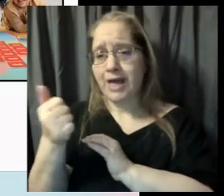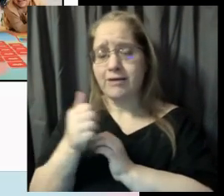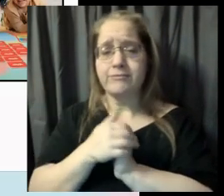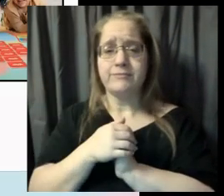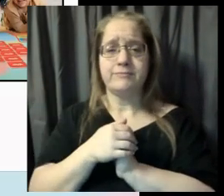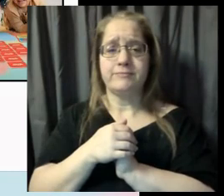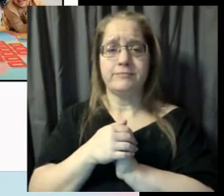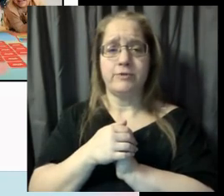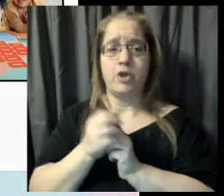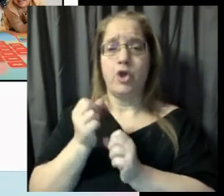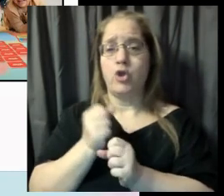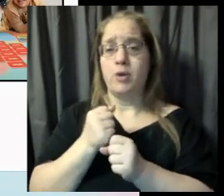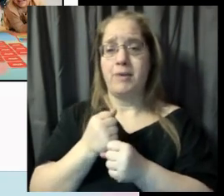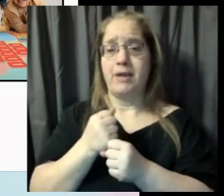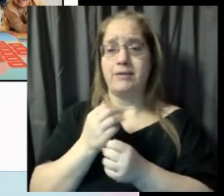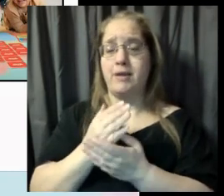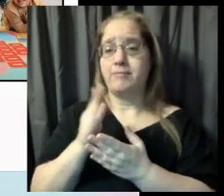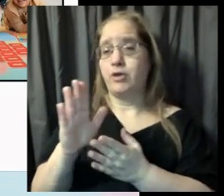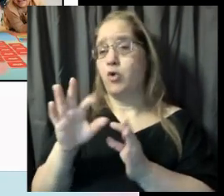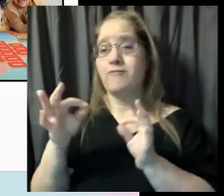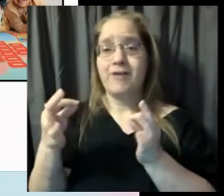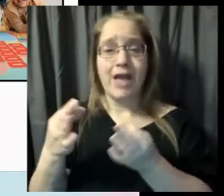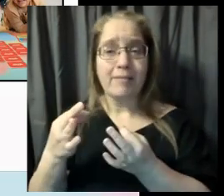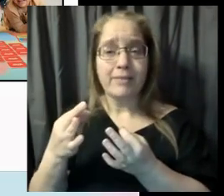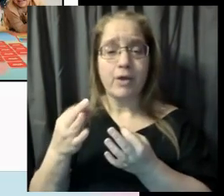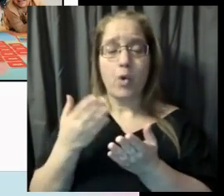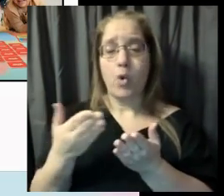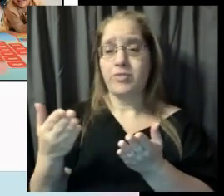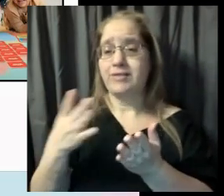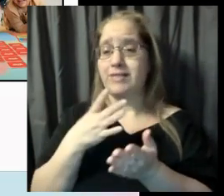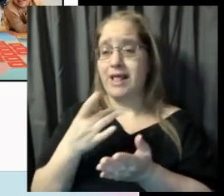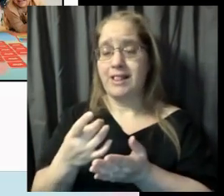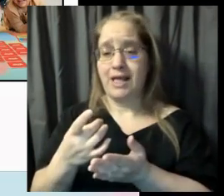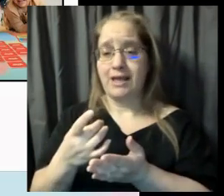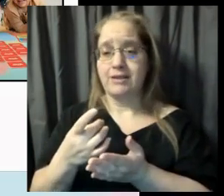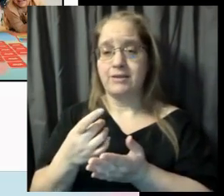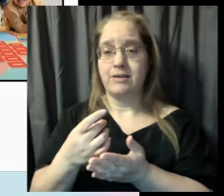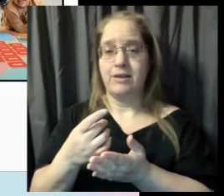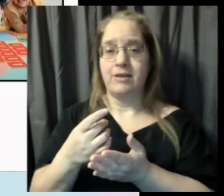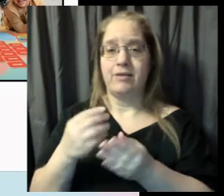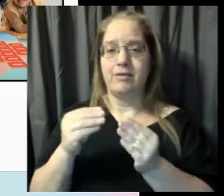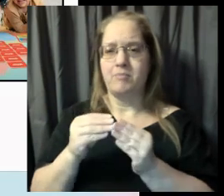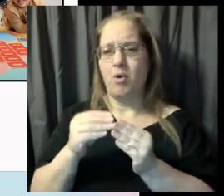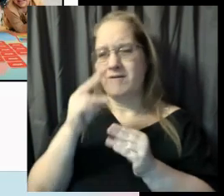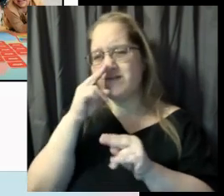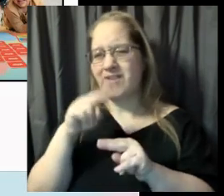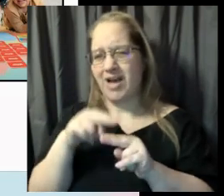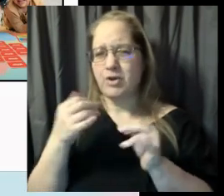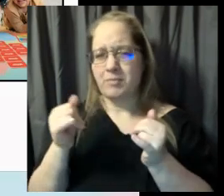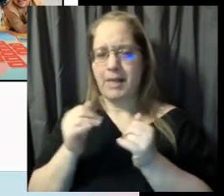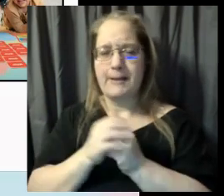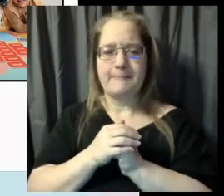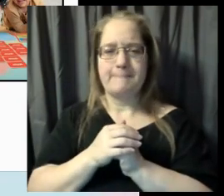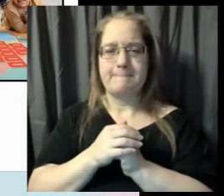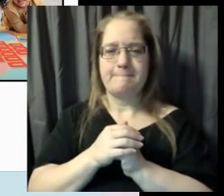make personalized pictures of your families or things that they like. It's to get that motivation to play.